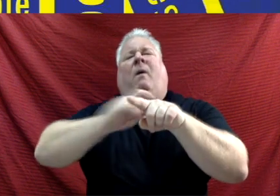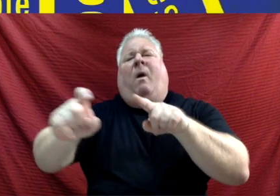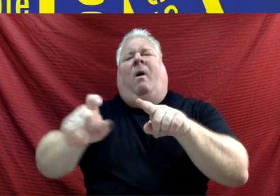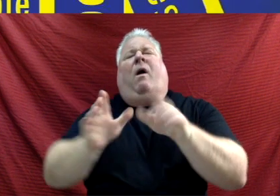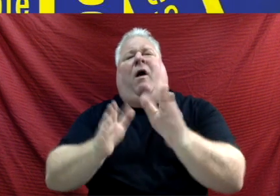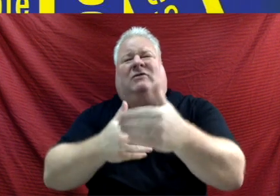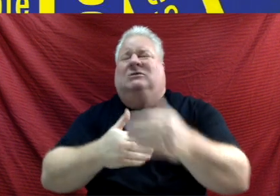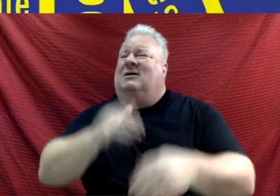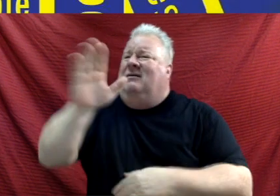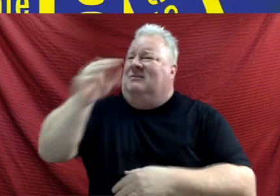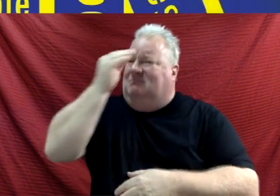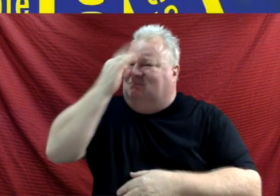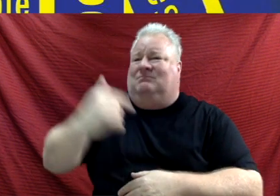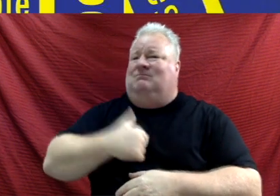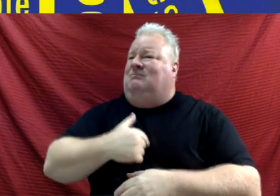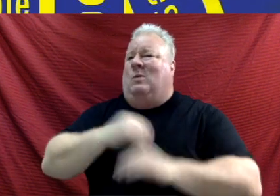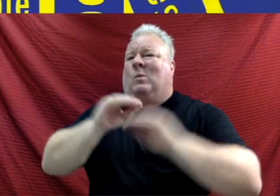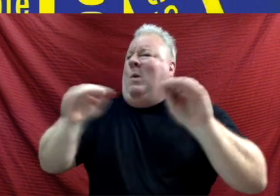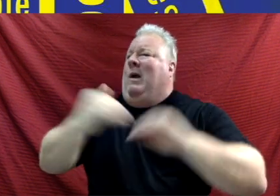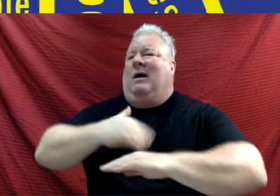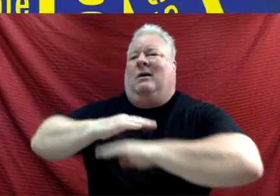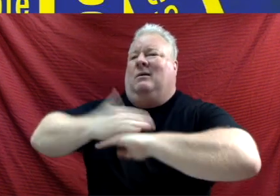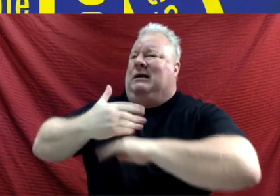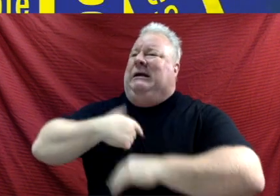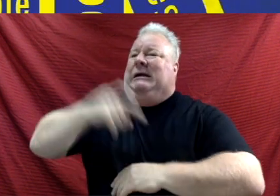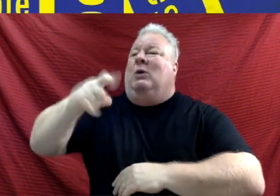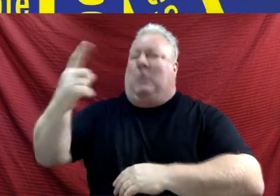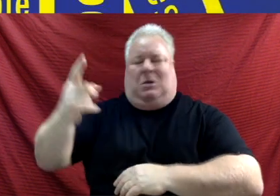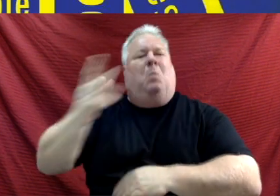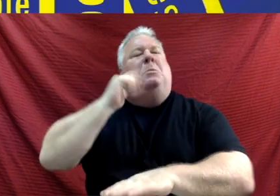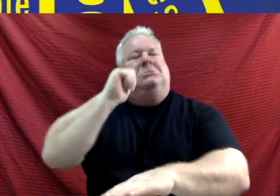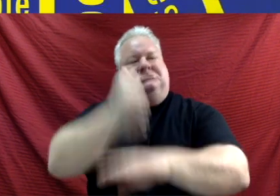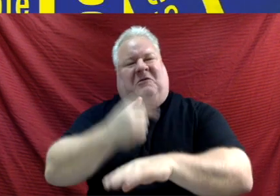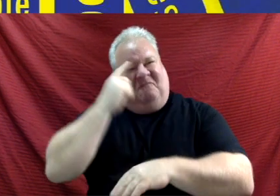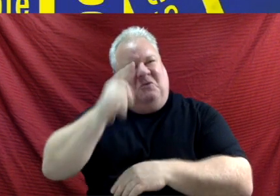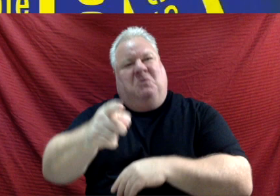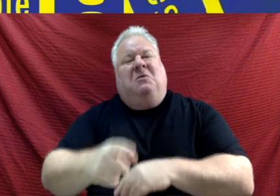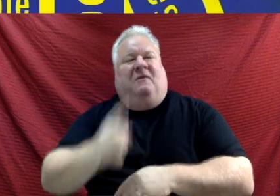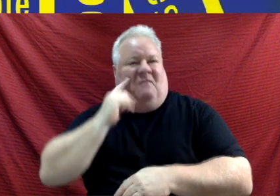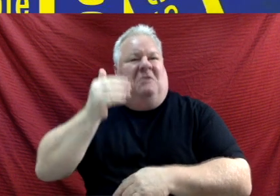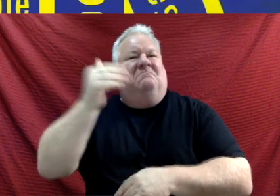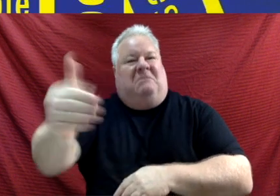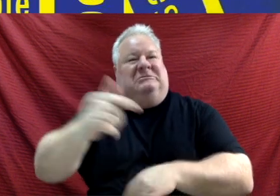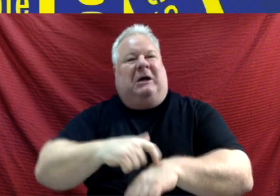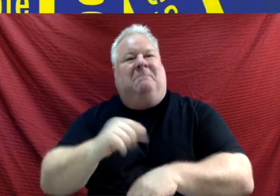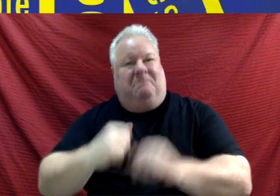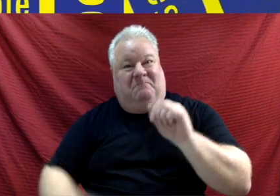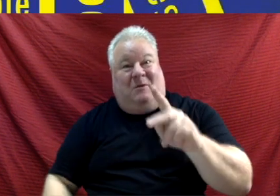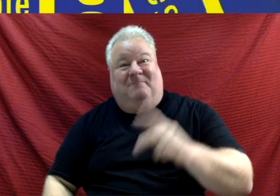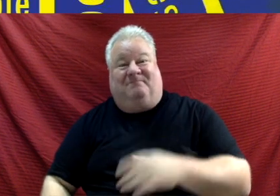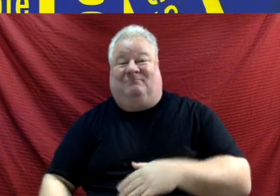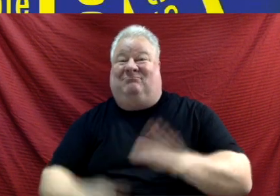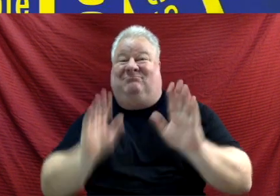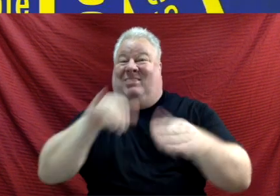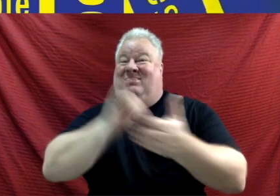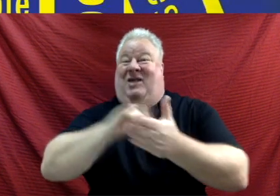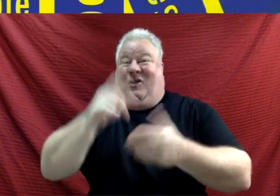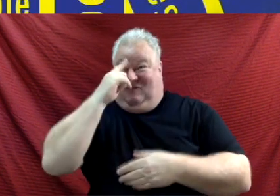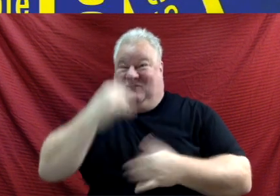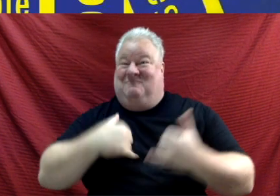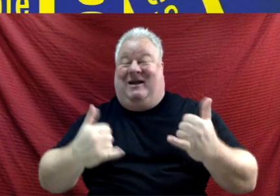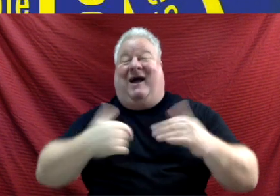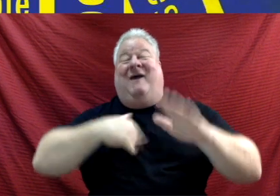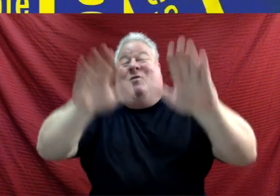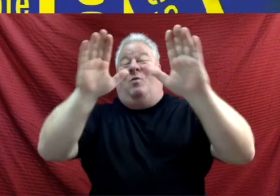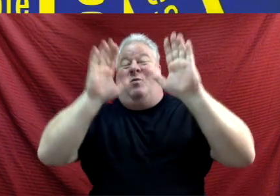call and we'll let you know when you can come pick it up. Today is by invitation only.